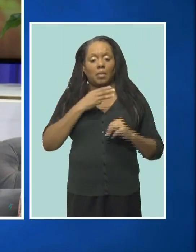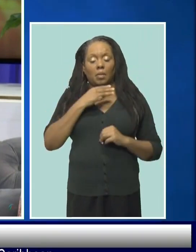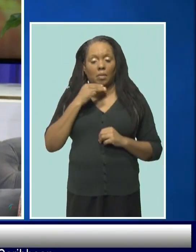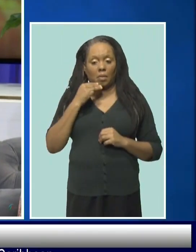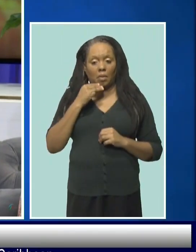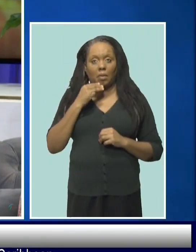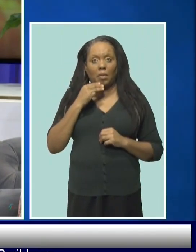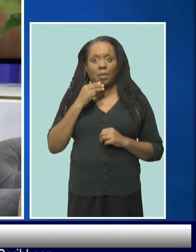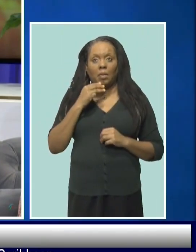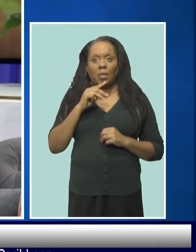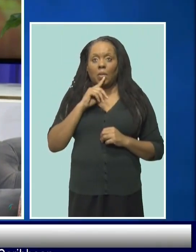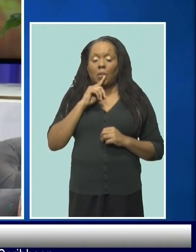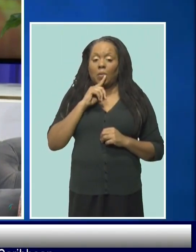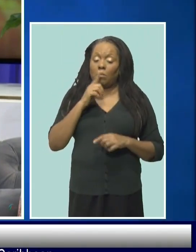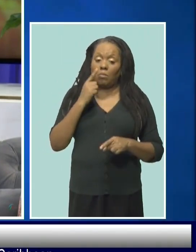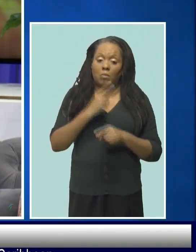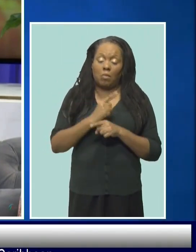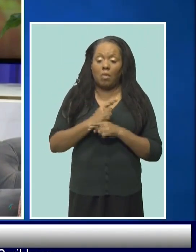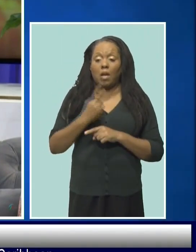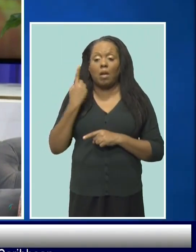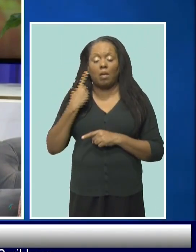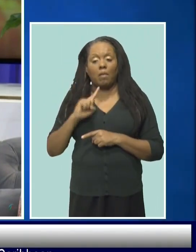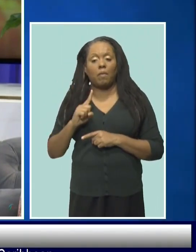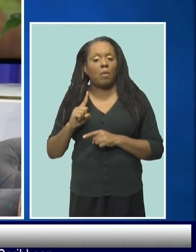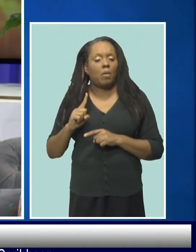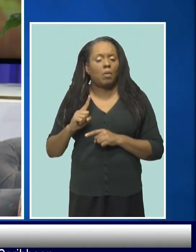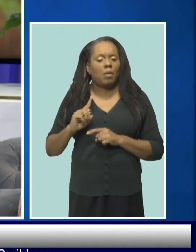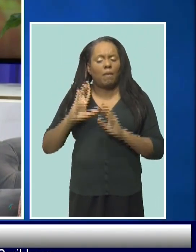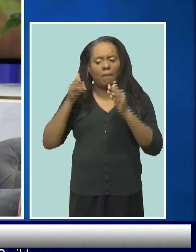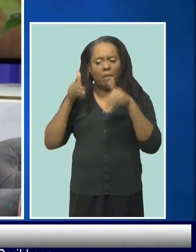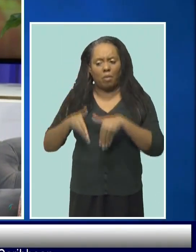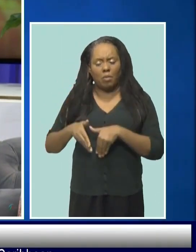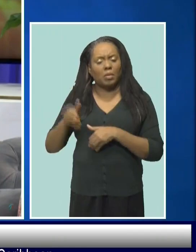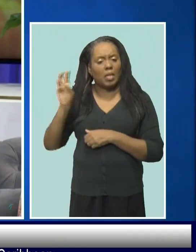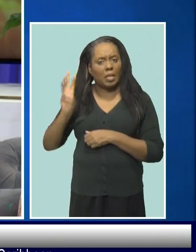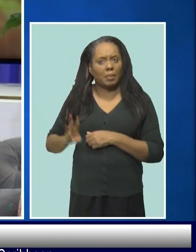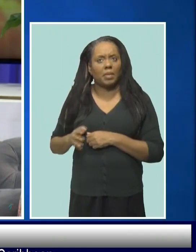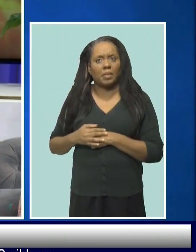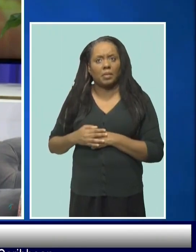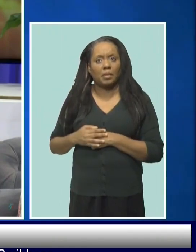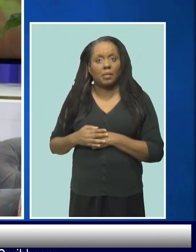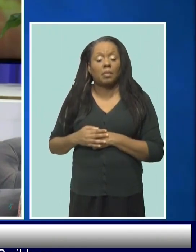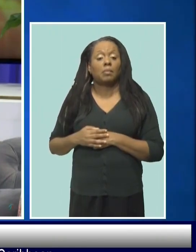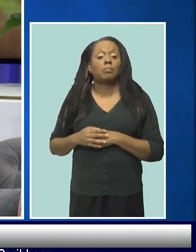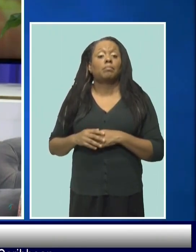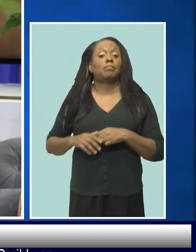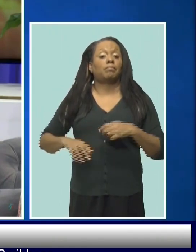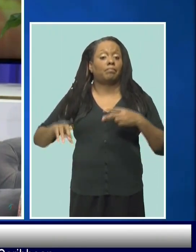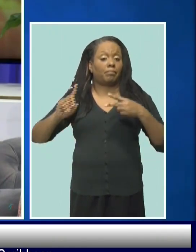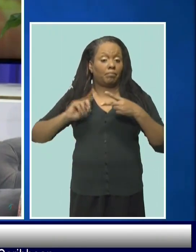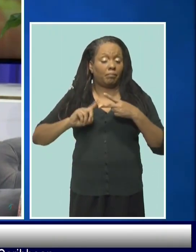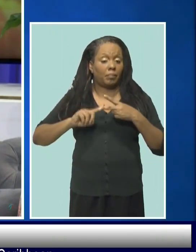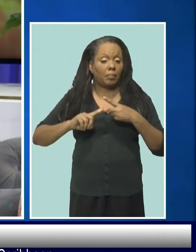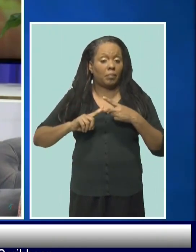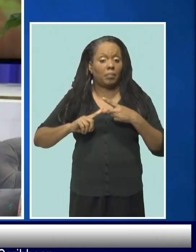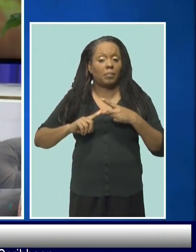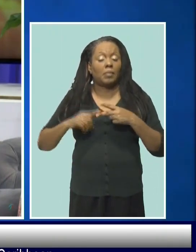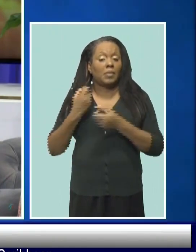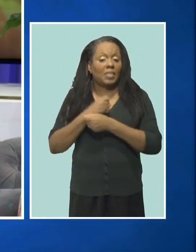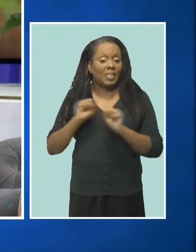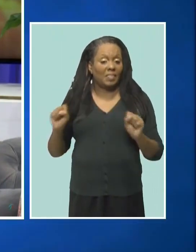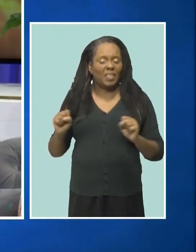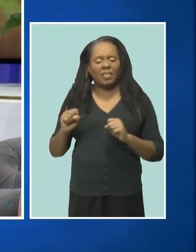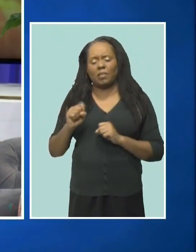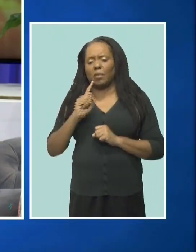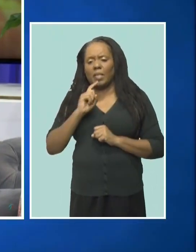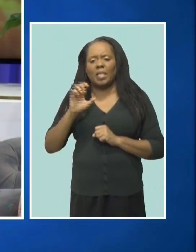raise the alarm bells. I think the second is security because of climate, and I think because there's